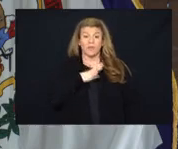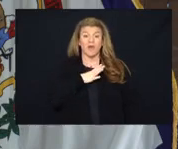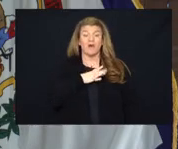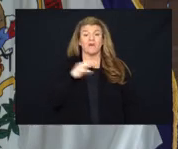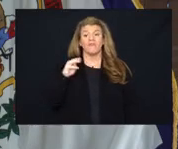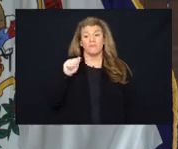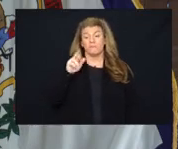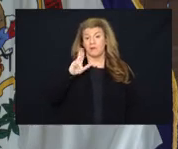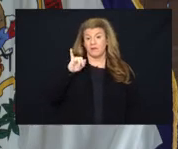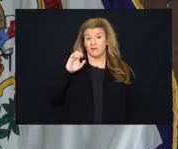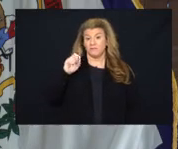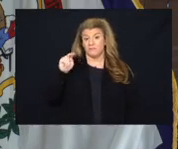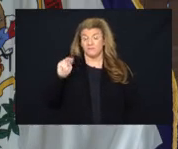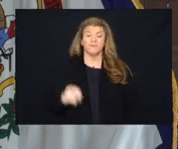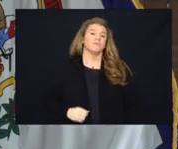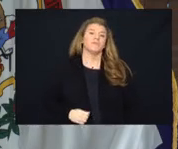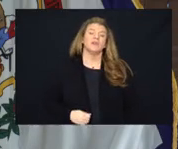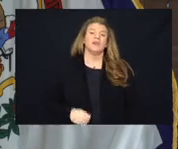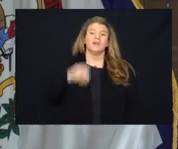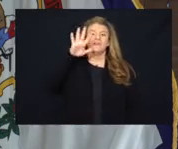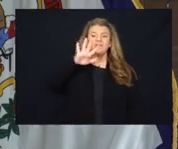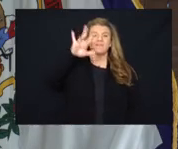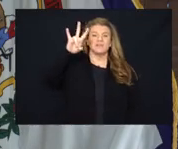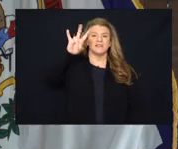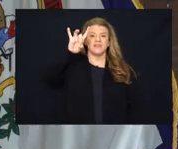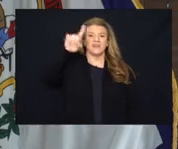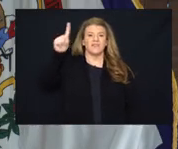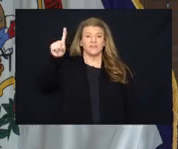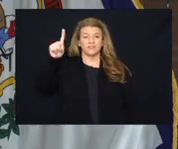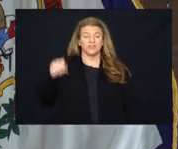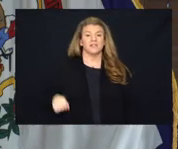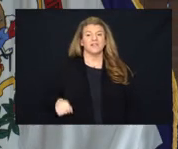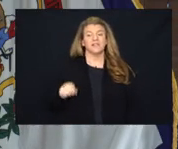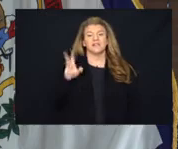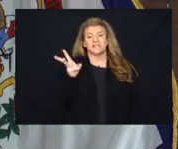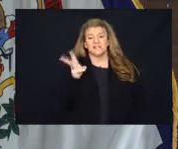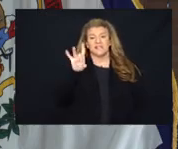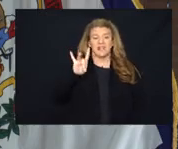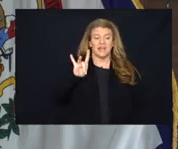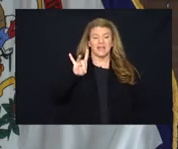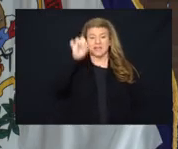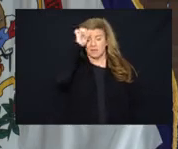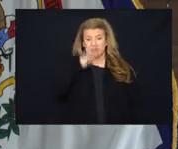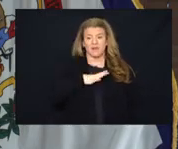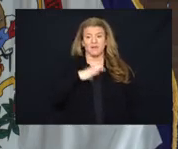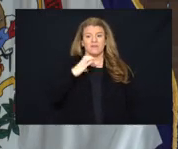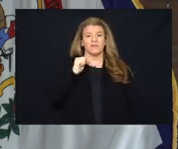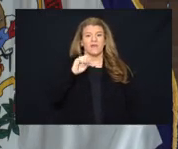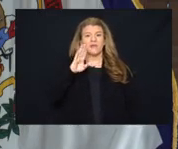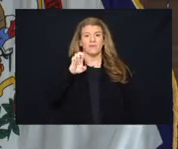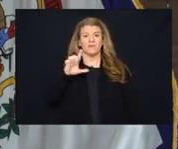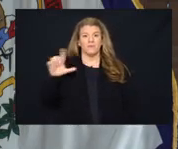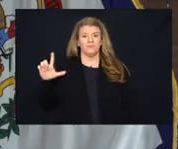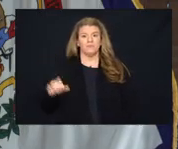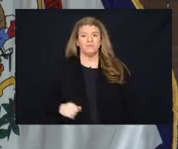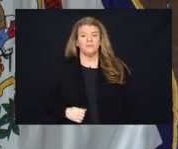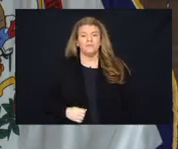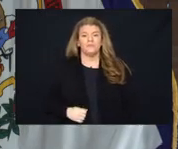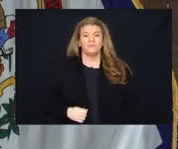from Marion County. The 5,781st death, a 68-year-old male from Cabell County.